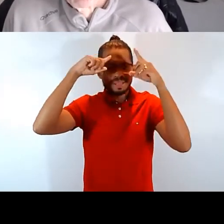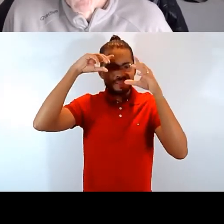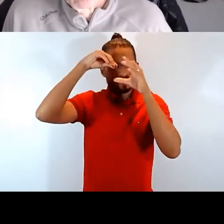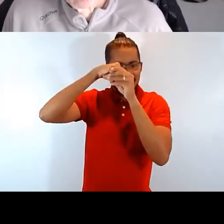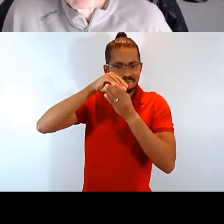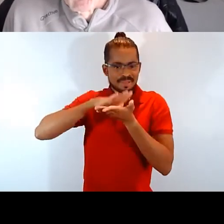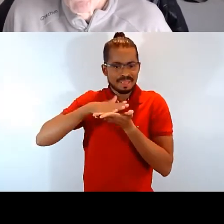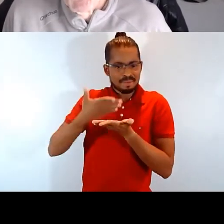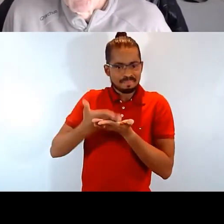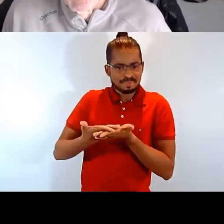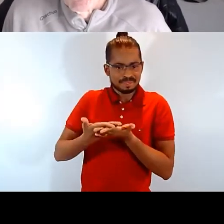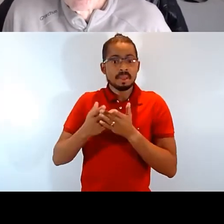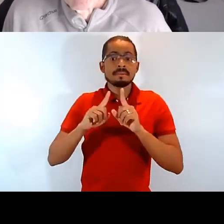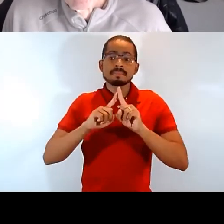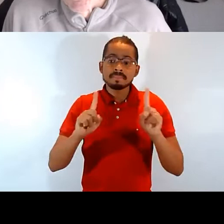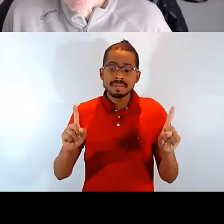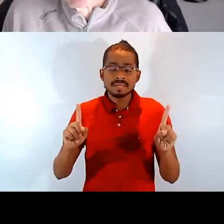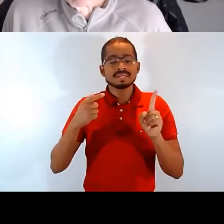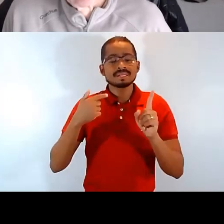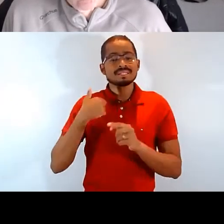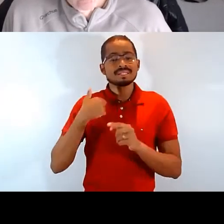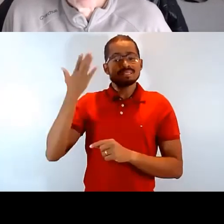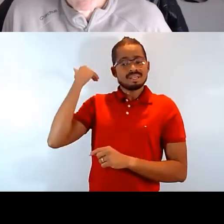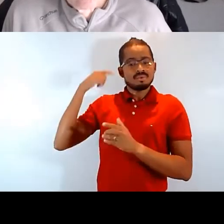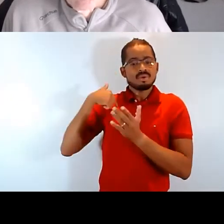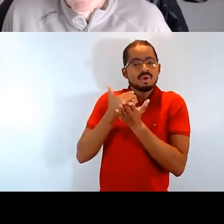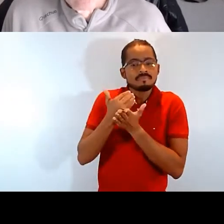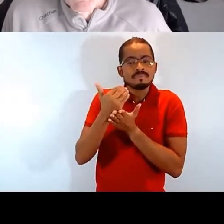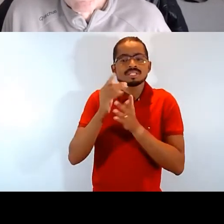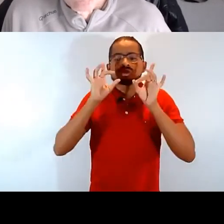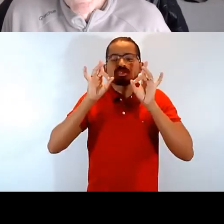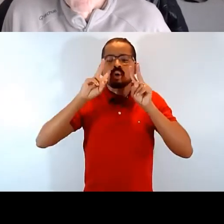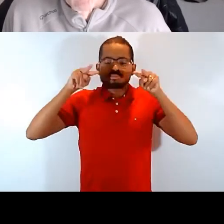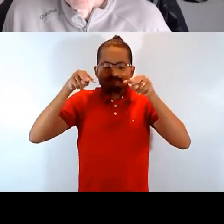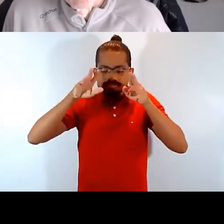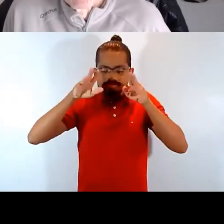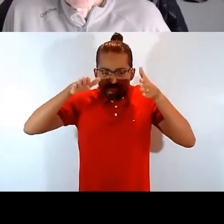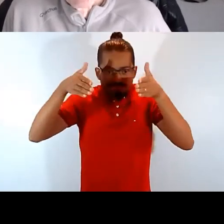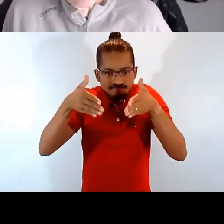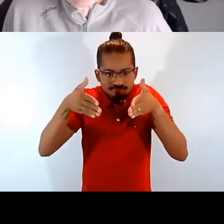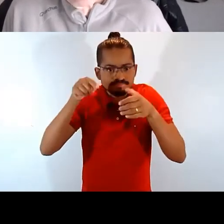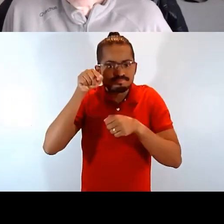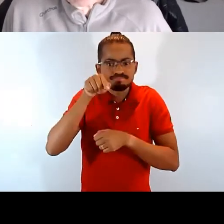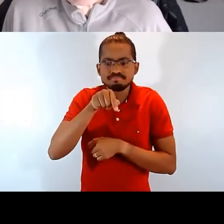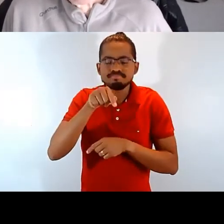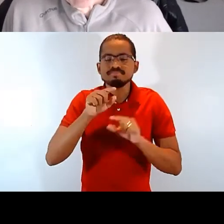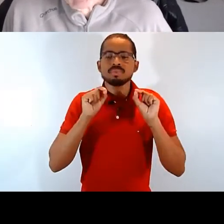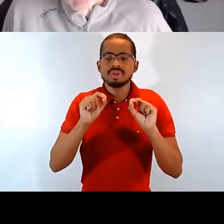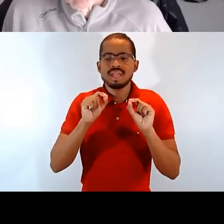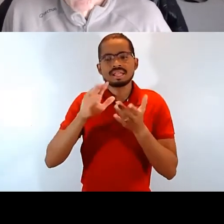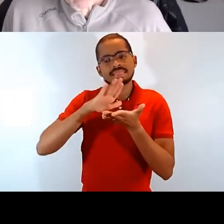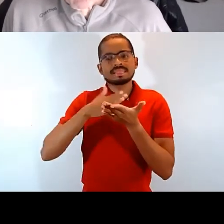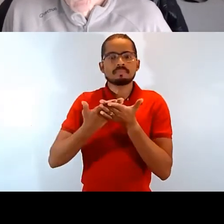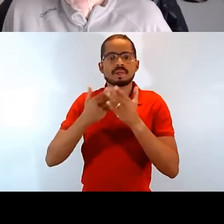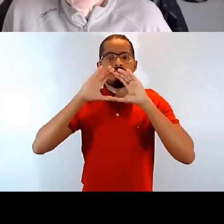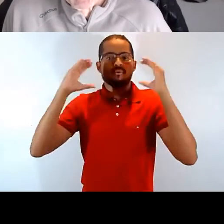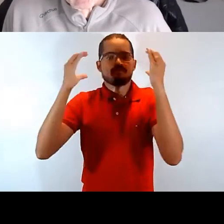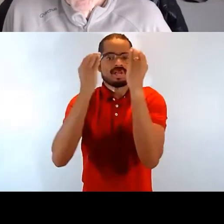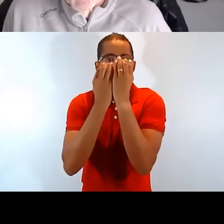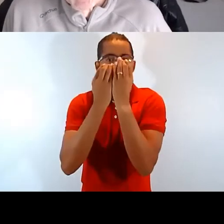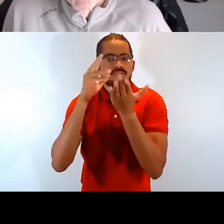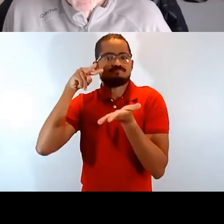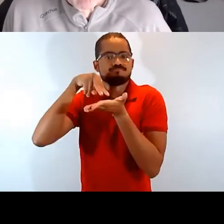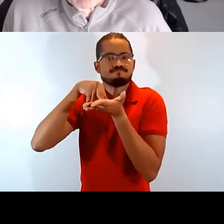view of conference interpreting as it was held by IEC. In other words, the settings of